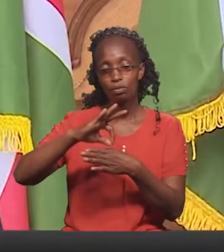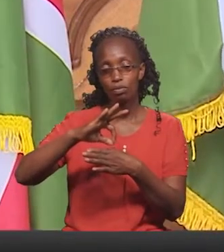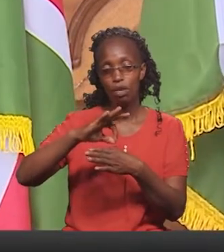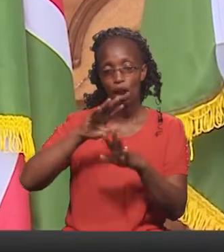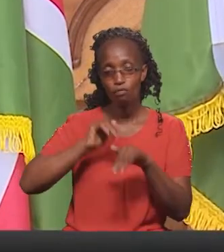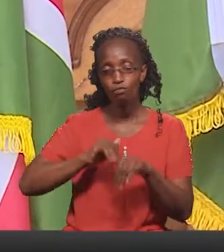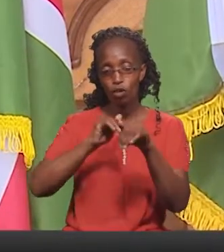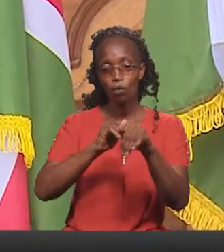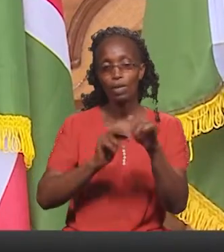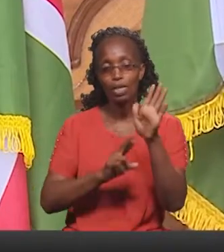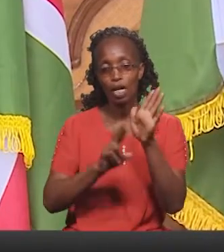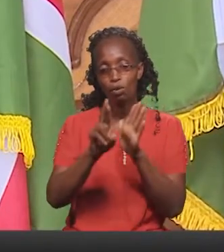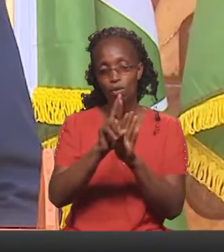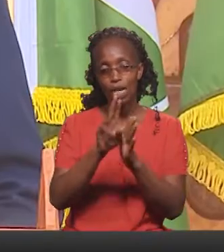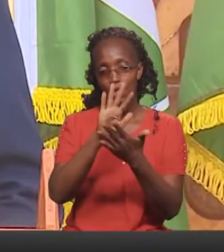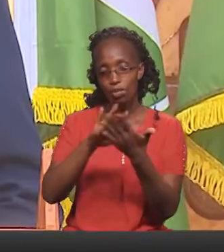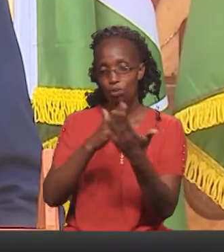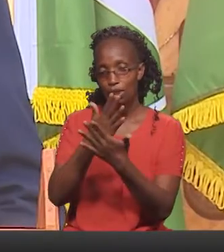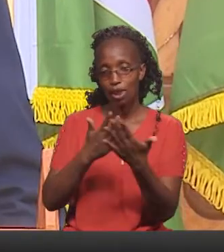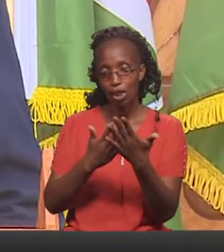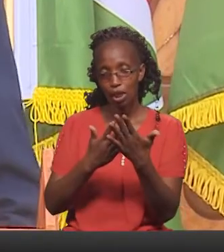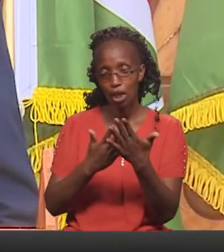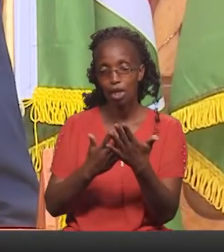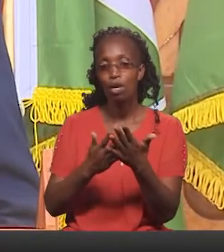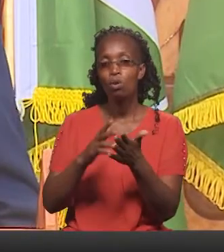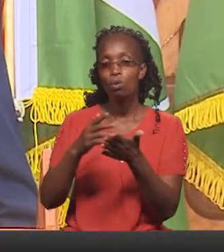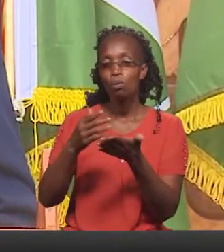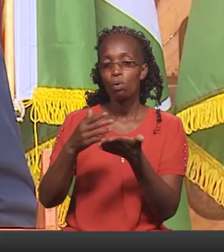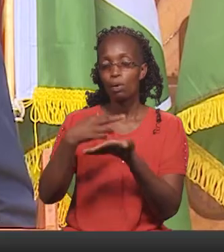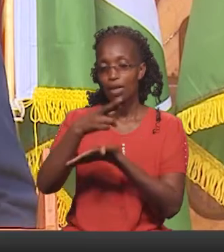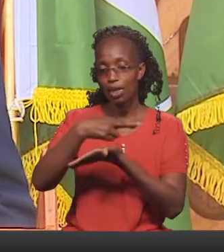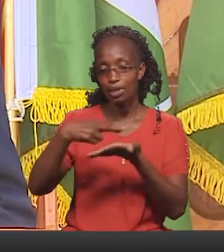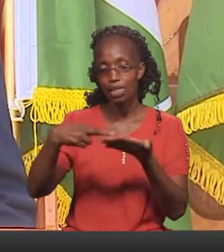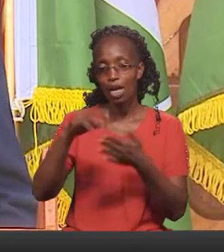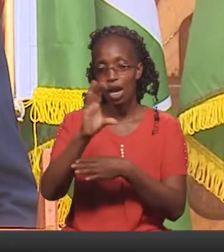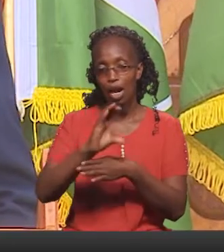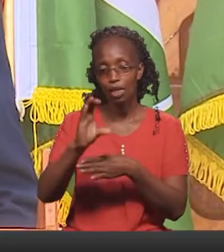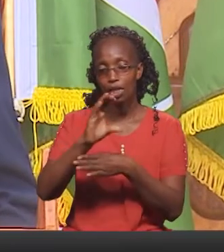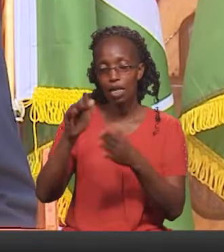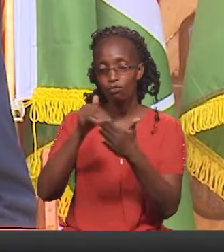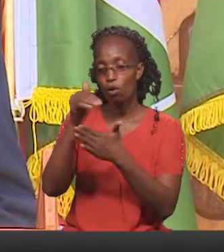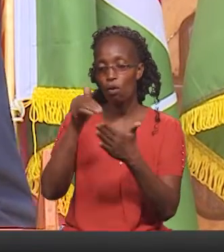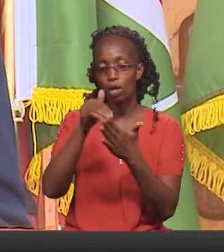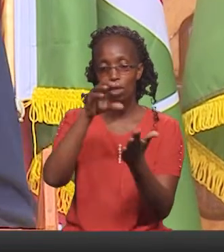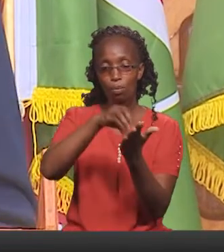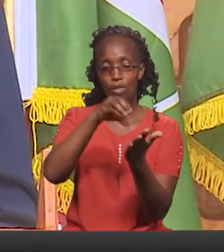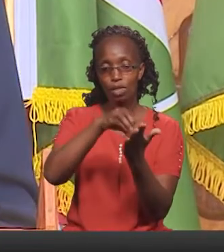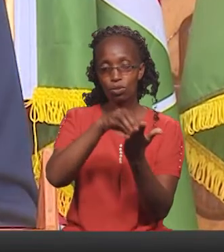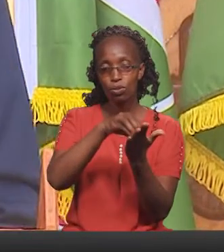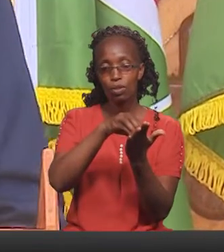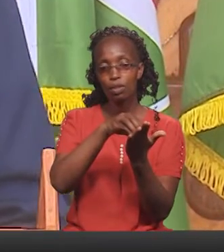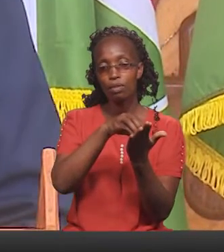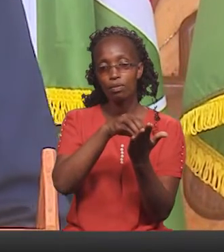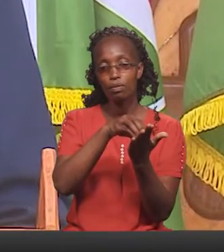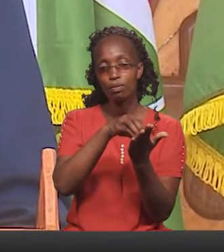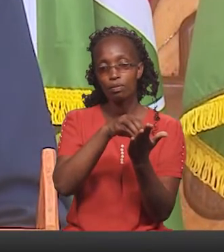our structures and our laws. Maendeleo Chap Chap Party will field candidates for all elective